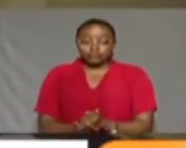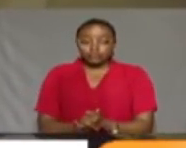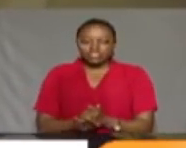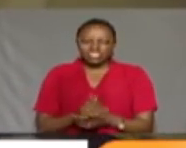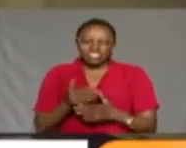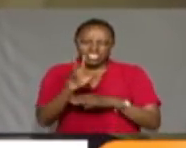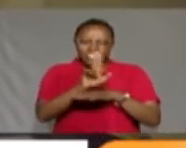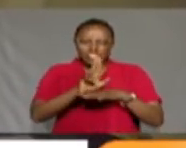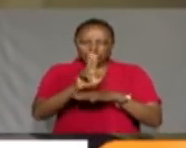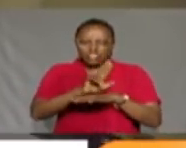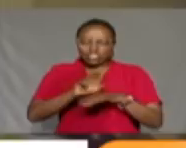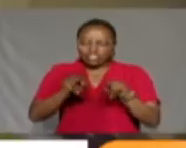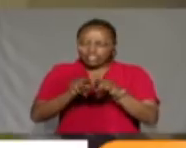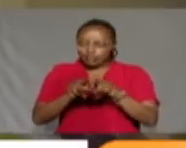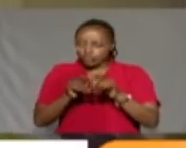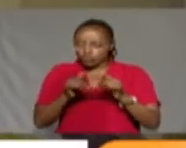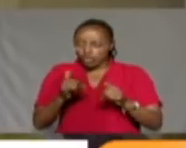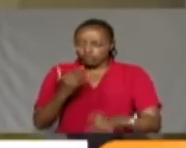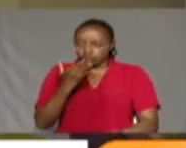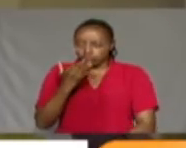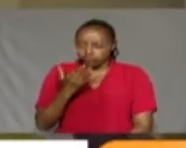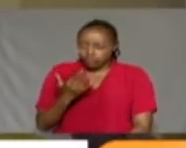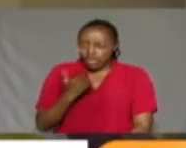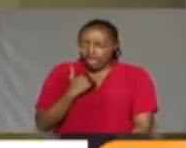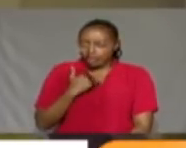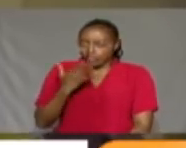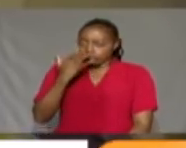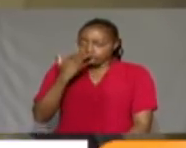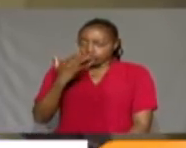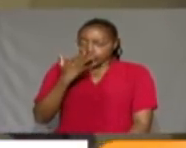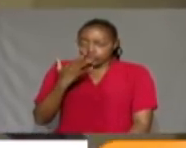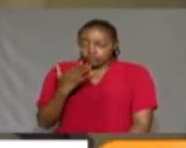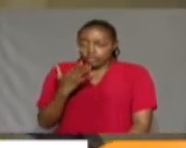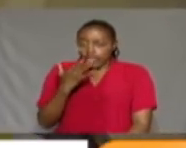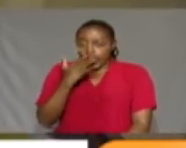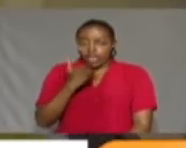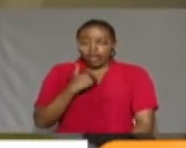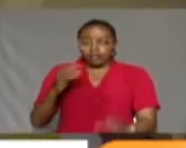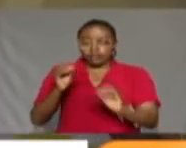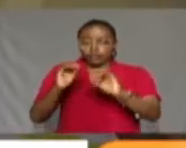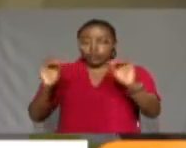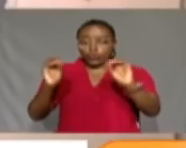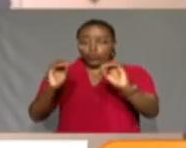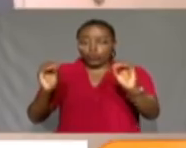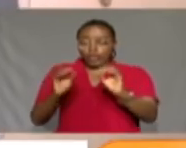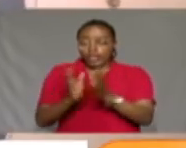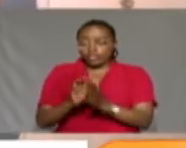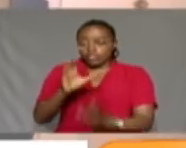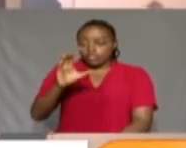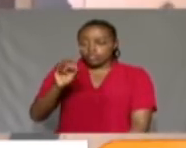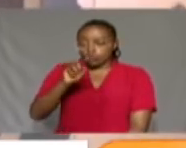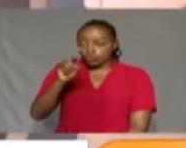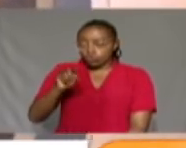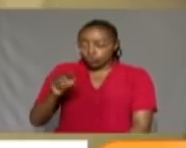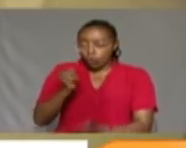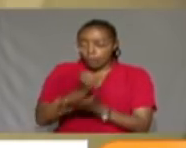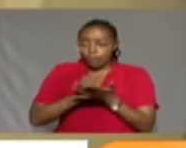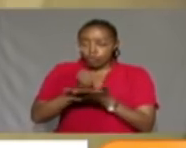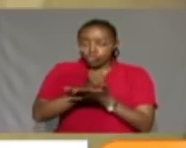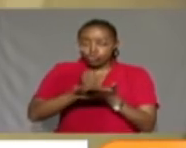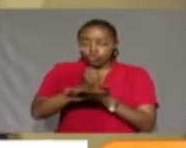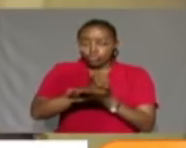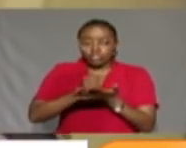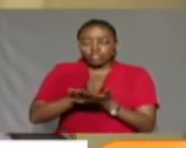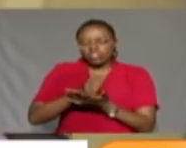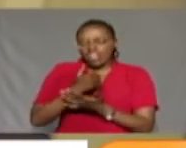diseases like gas gangrene, smoke inhalation, and carbon monoxide poisoning. We are lucky to